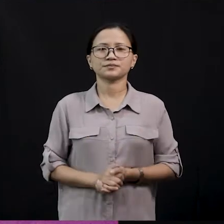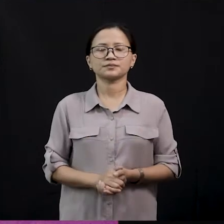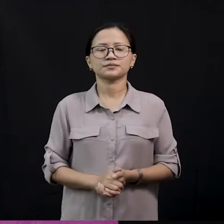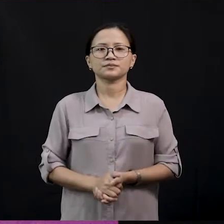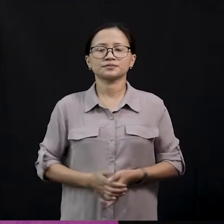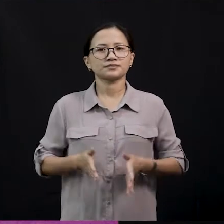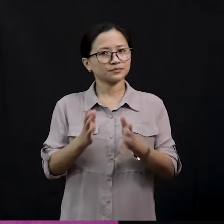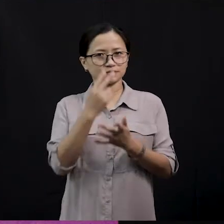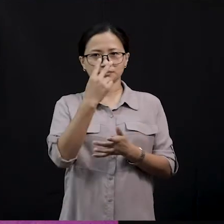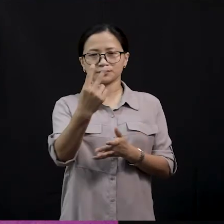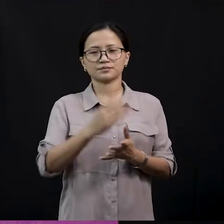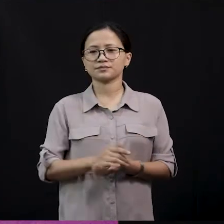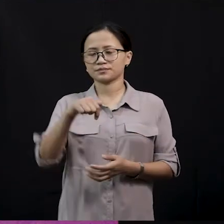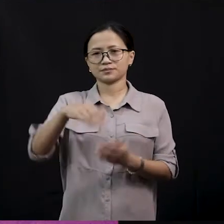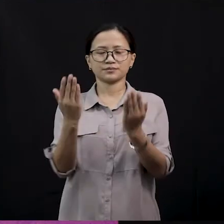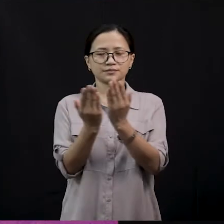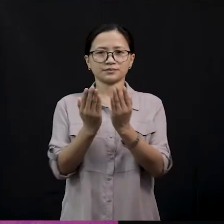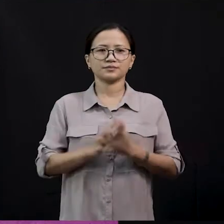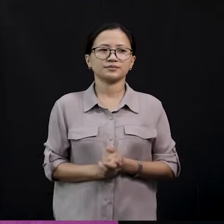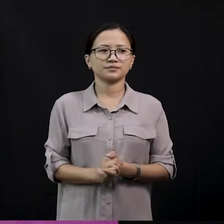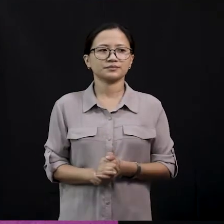let's have a look at this lesson.